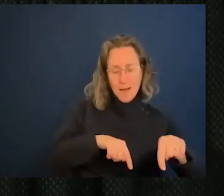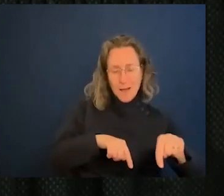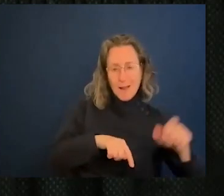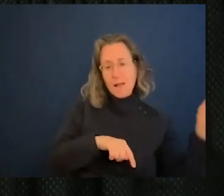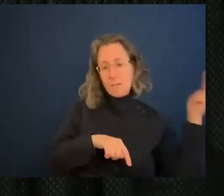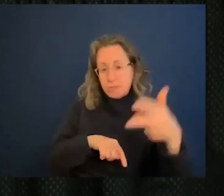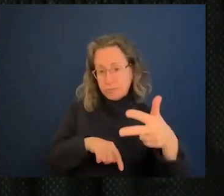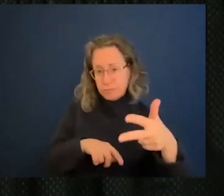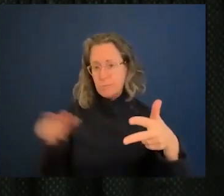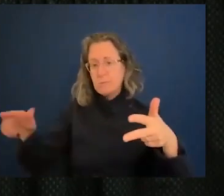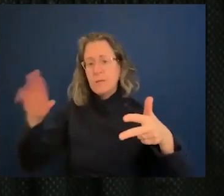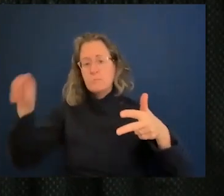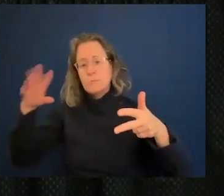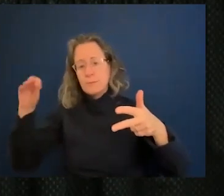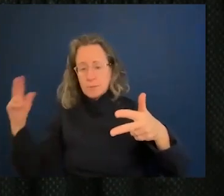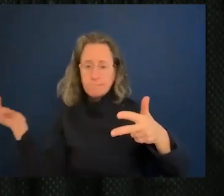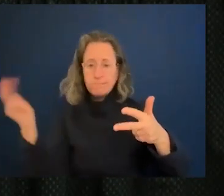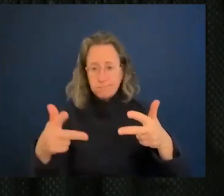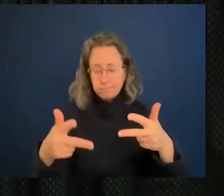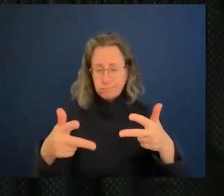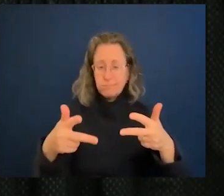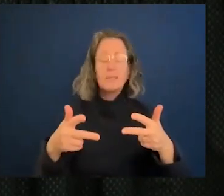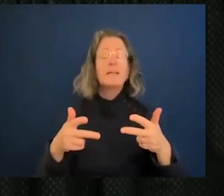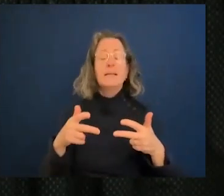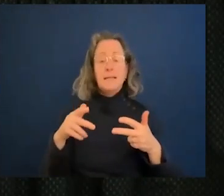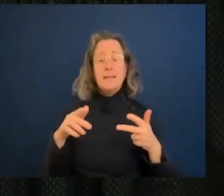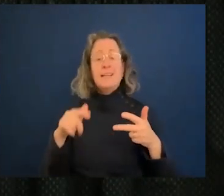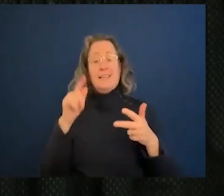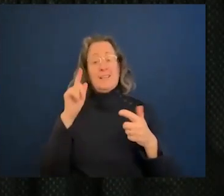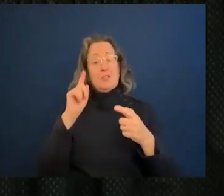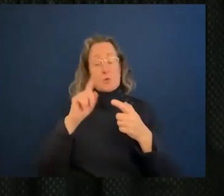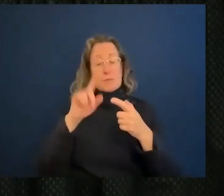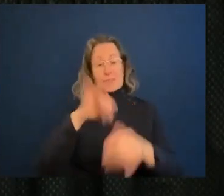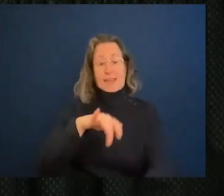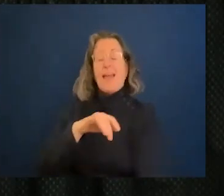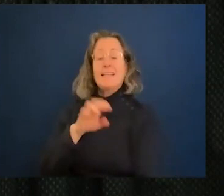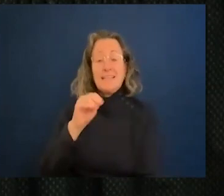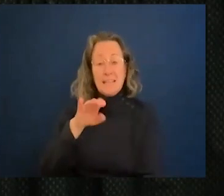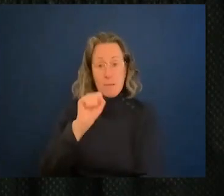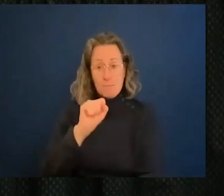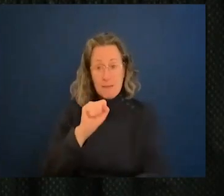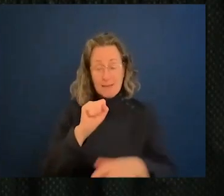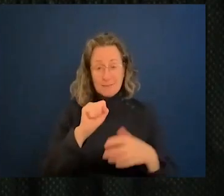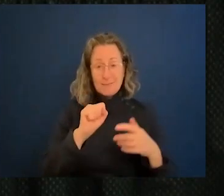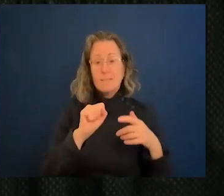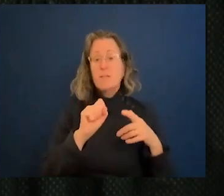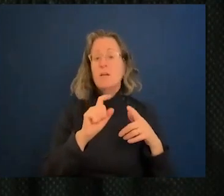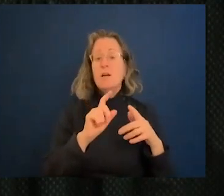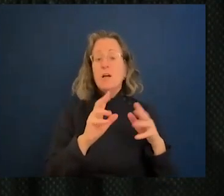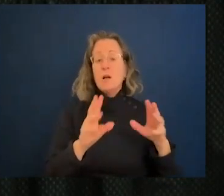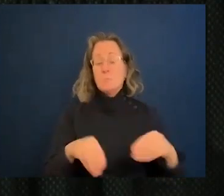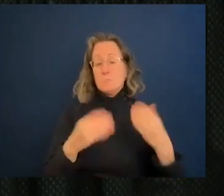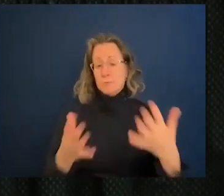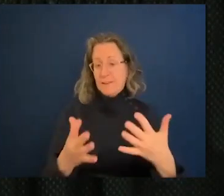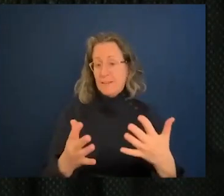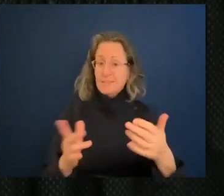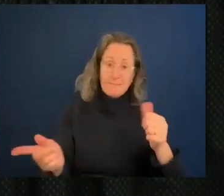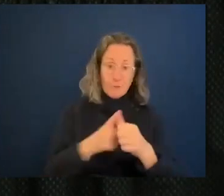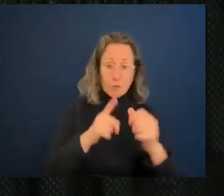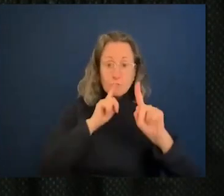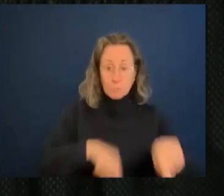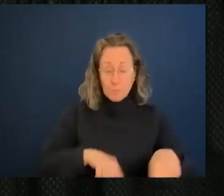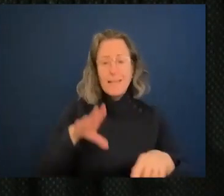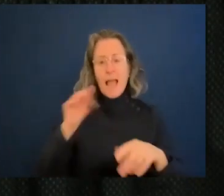that model the EMS provider would provide both the first response and the uh the full EMS services